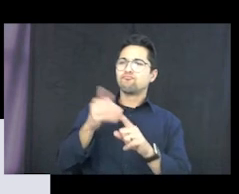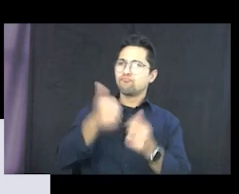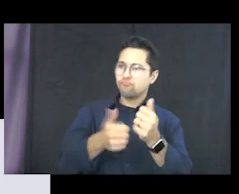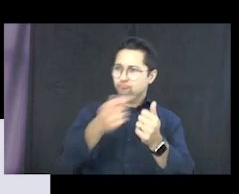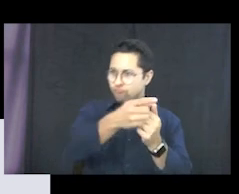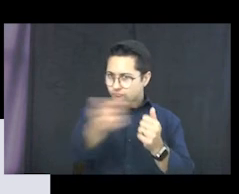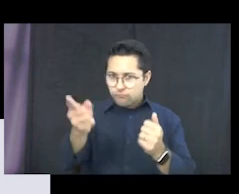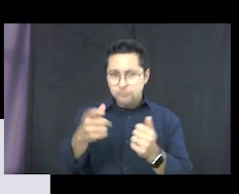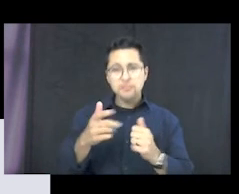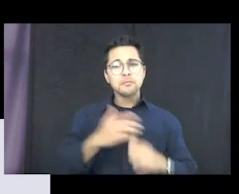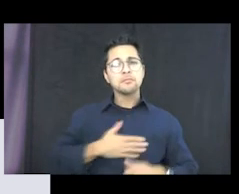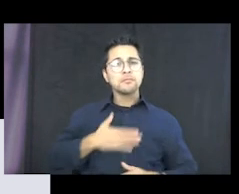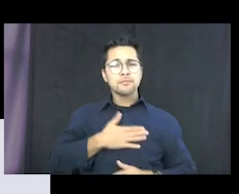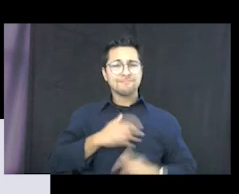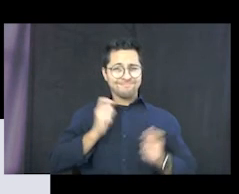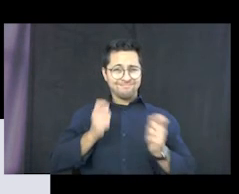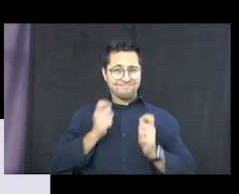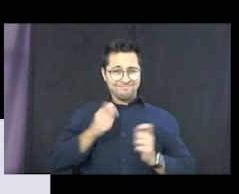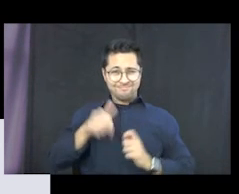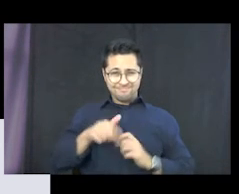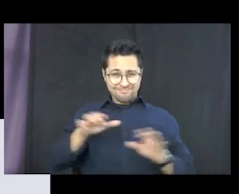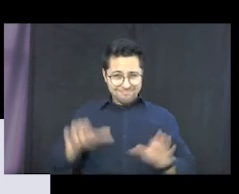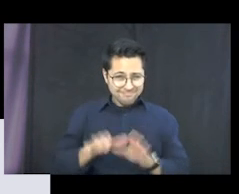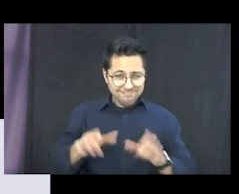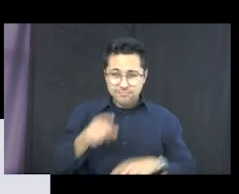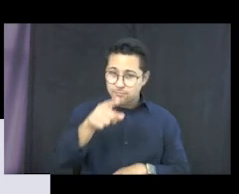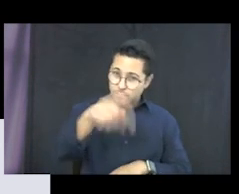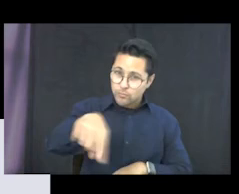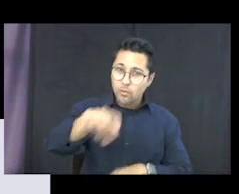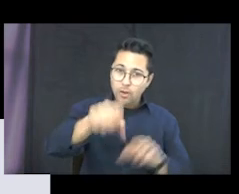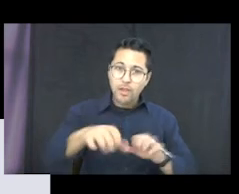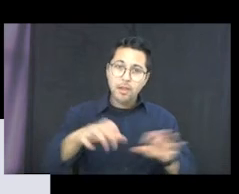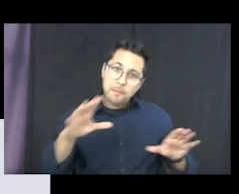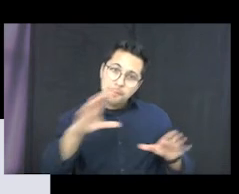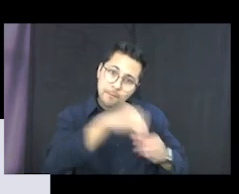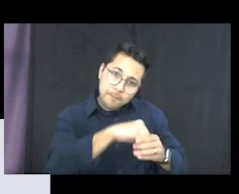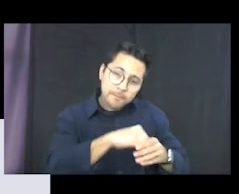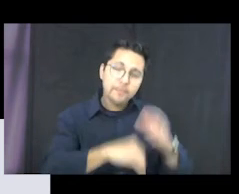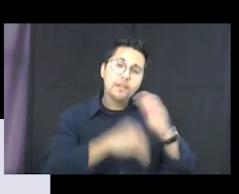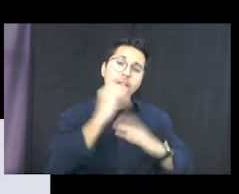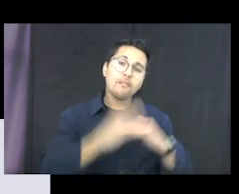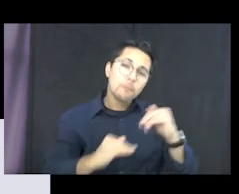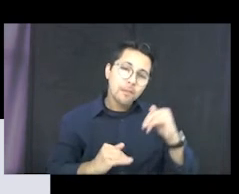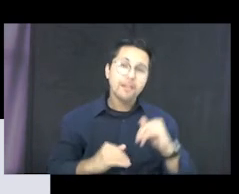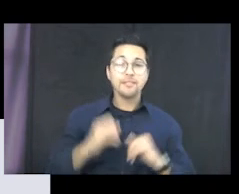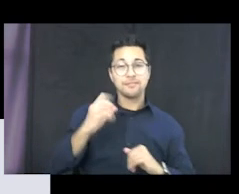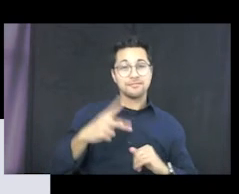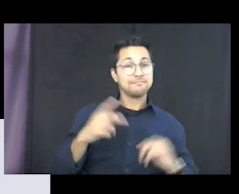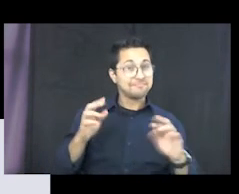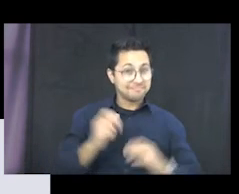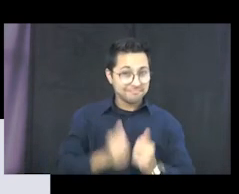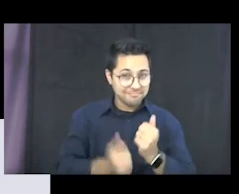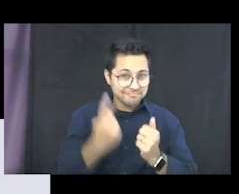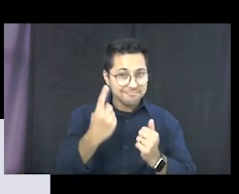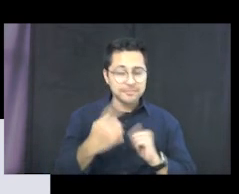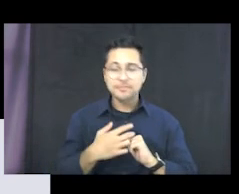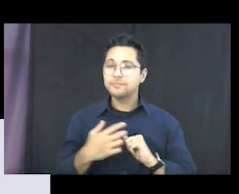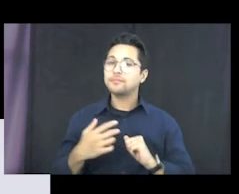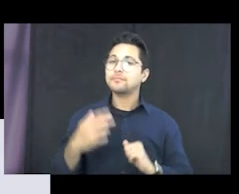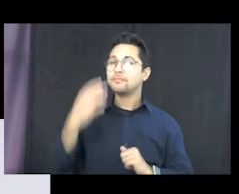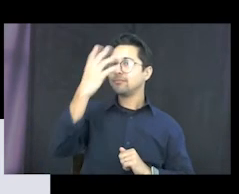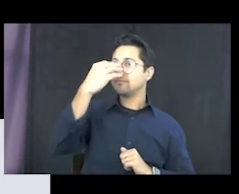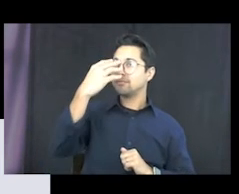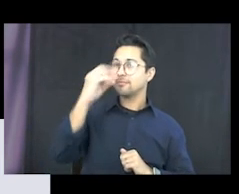to please modify the given activities so that you can participate comfortably. Okay, everyone,